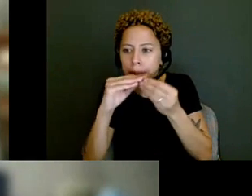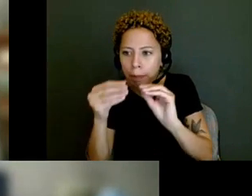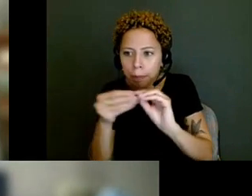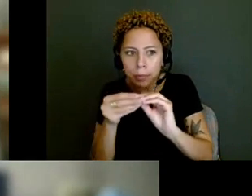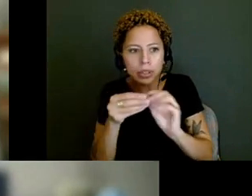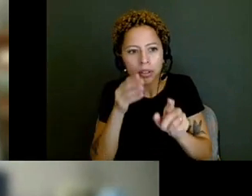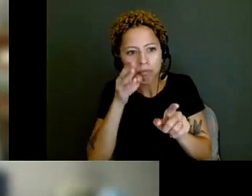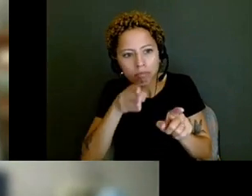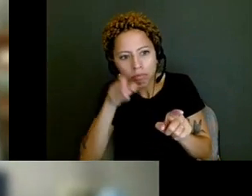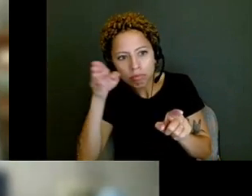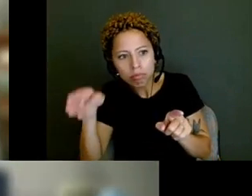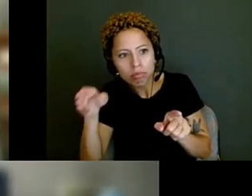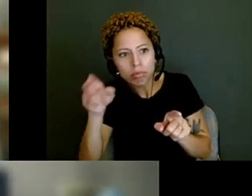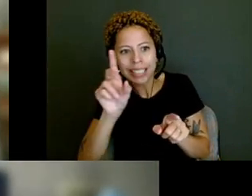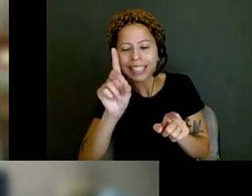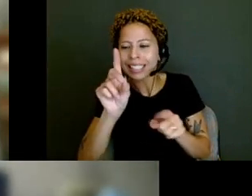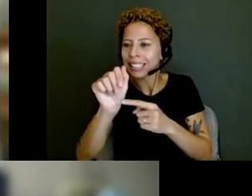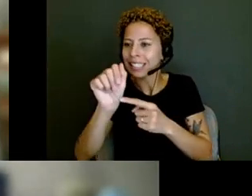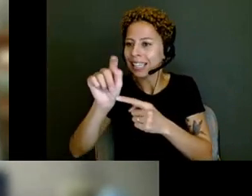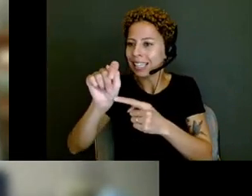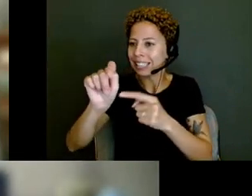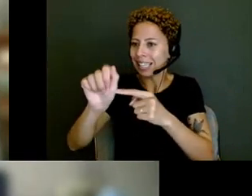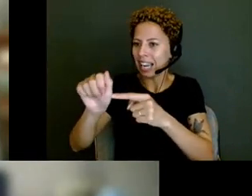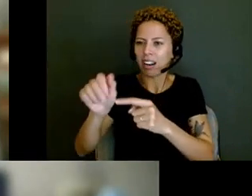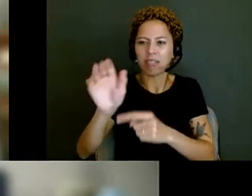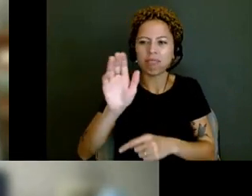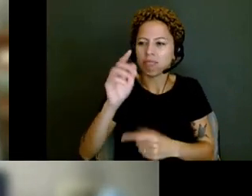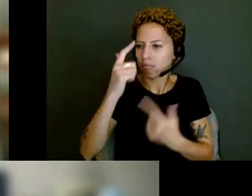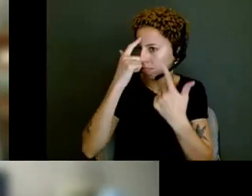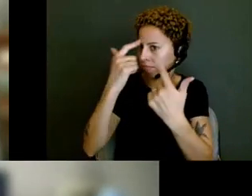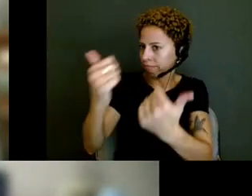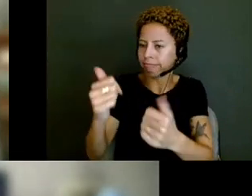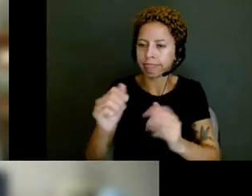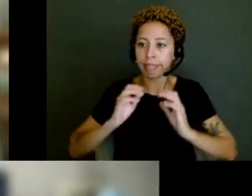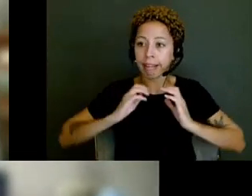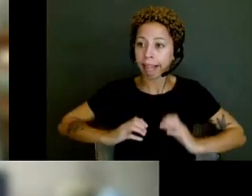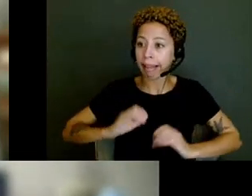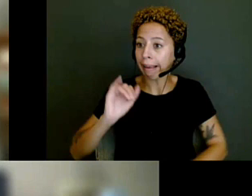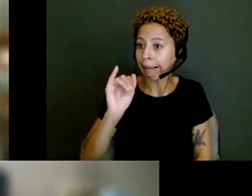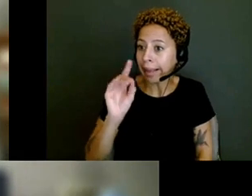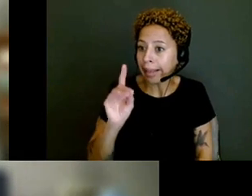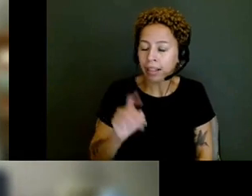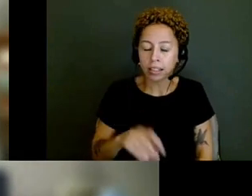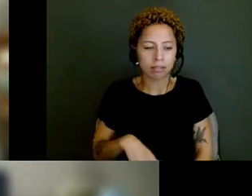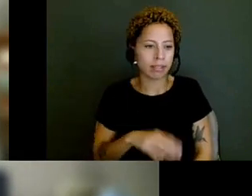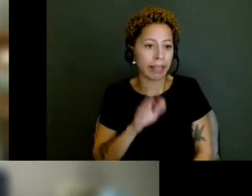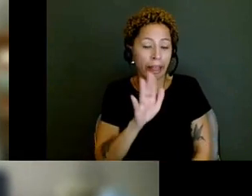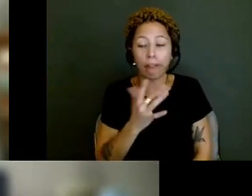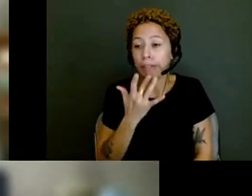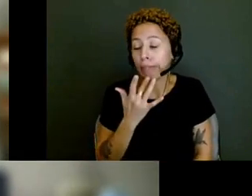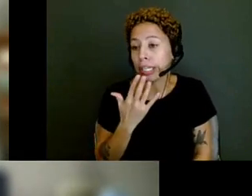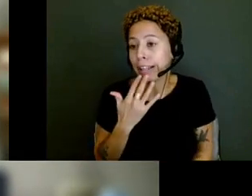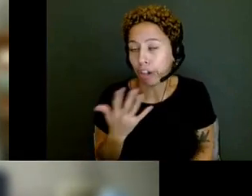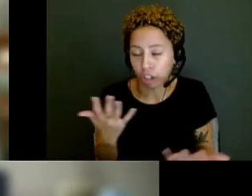to store pieces of data that may be helpful. So it could be a client ID. It might be their favorite color. Doesn't matter. Whatever you want, you can put in here. So for